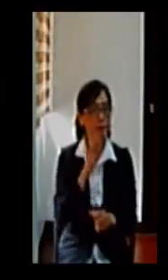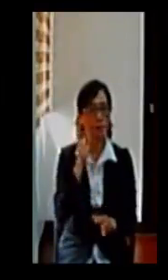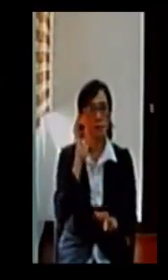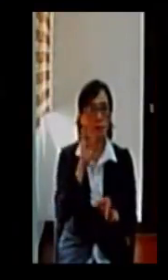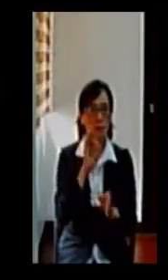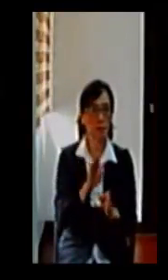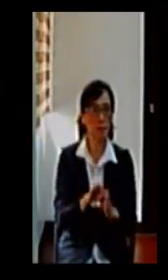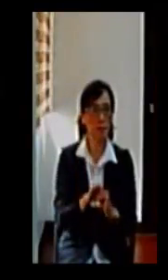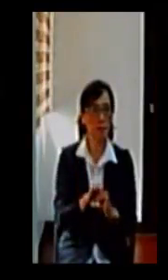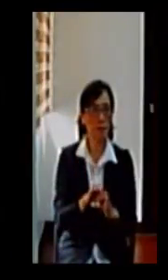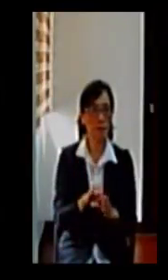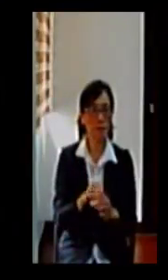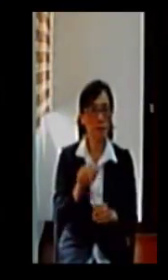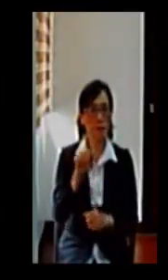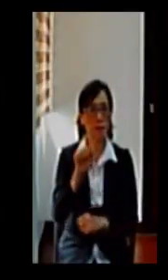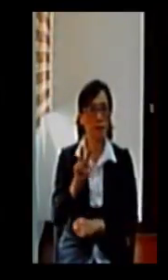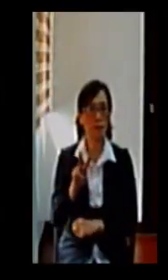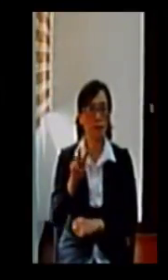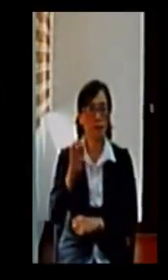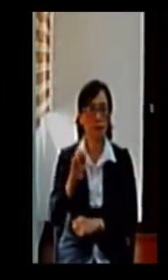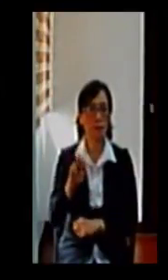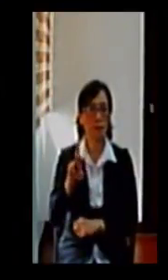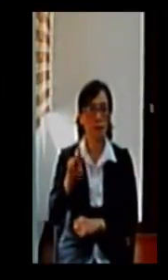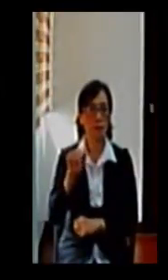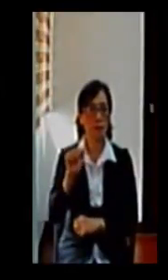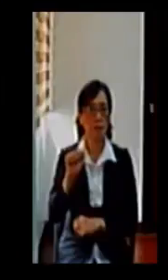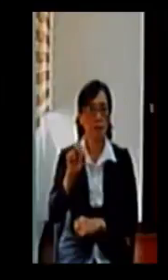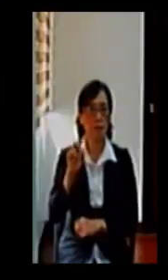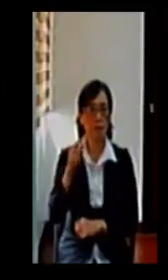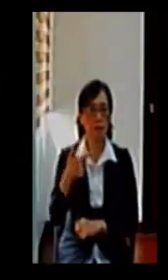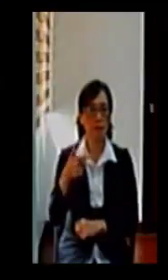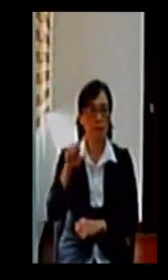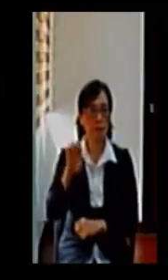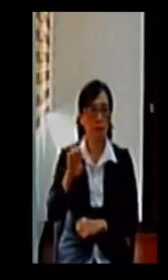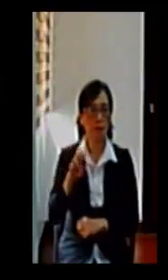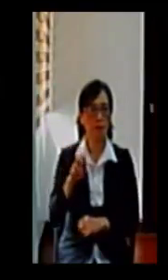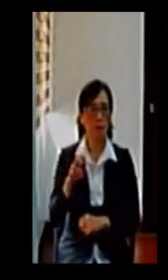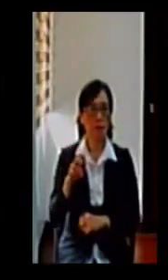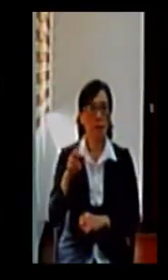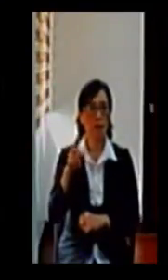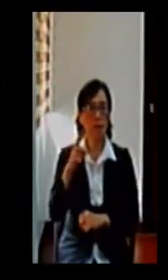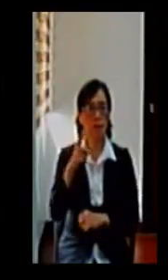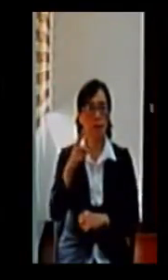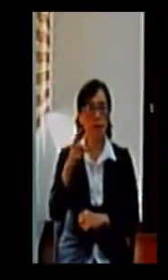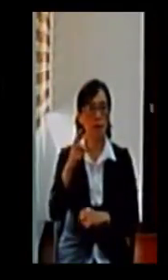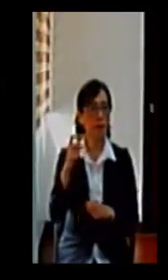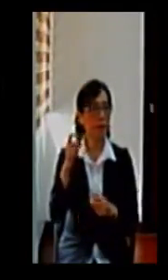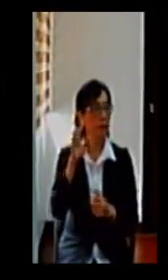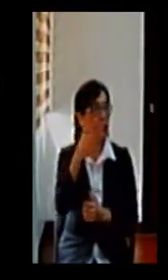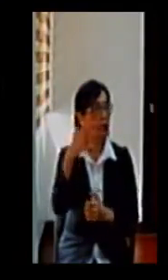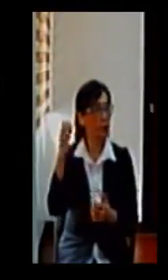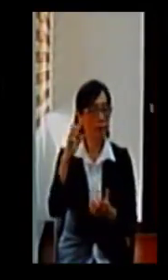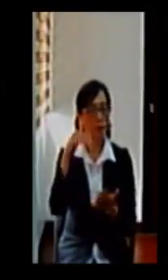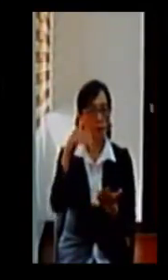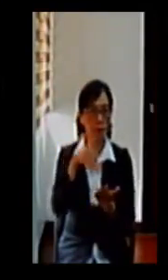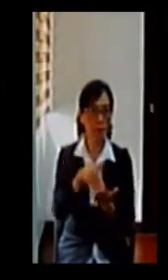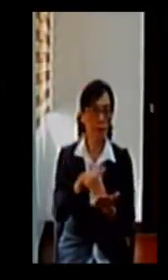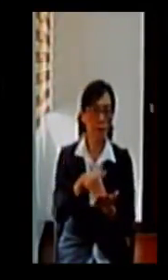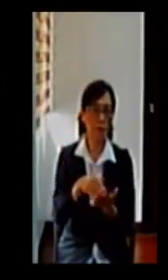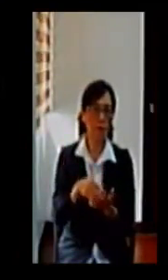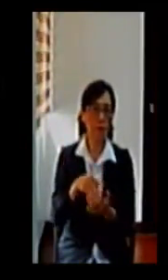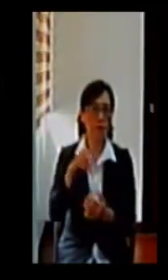of maybe 1,000 to 2,000 severe cases, 5,000 hectares per year.